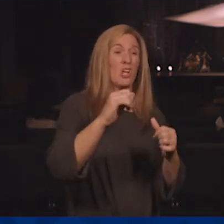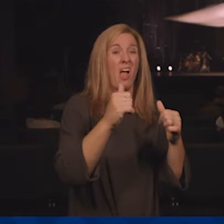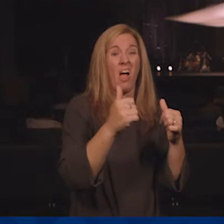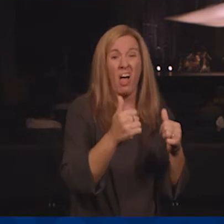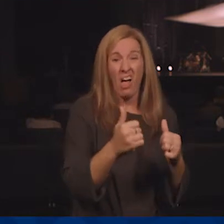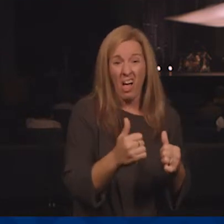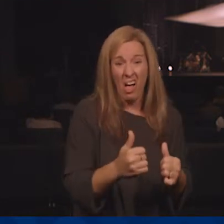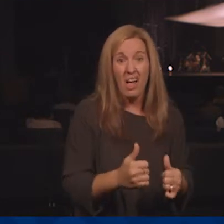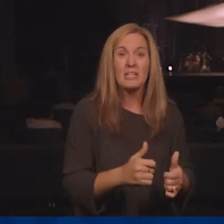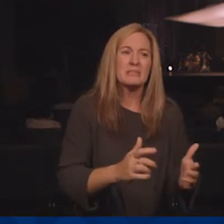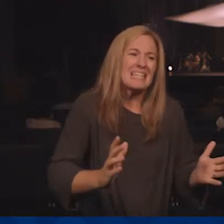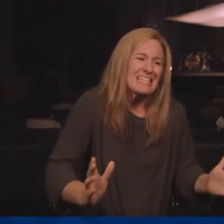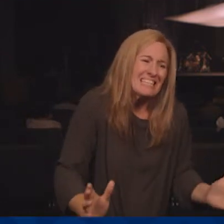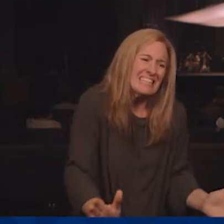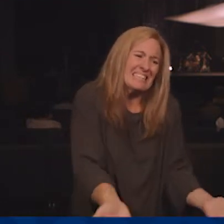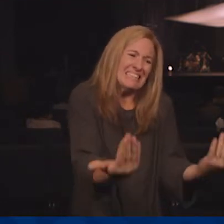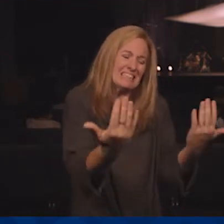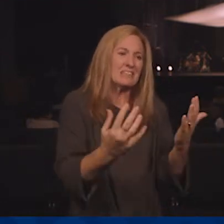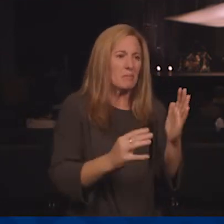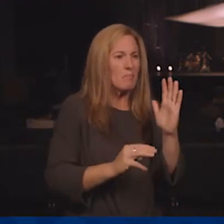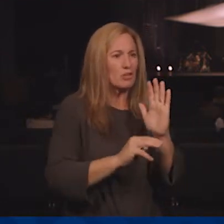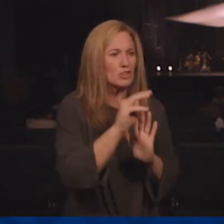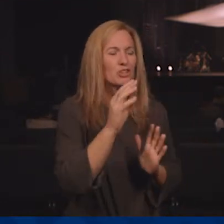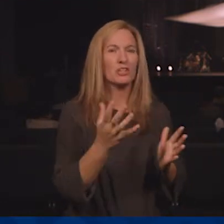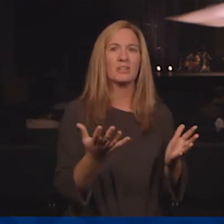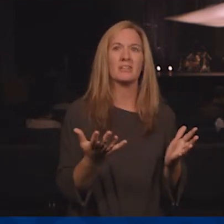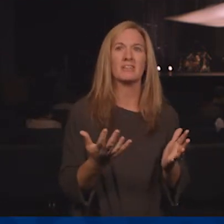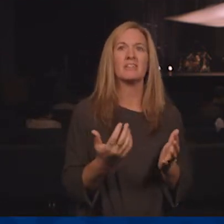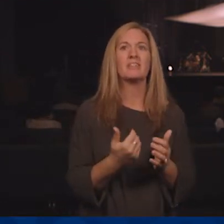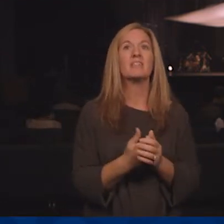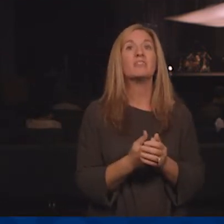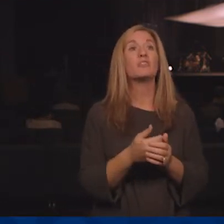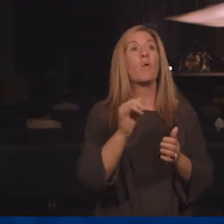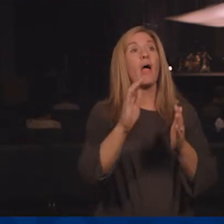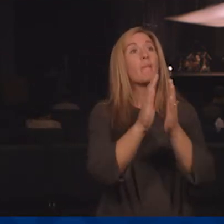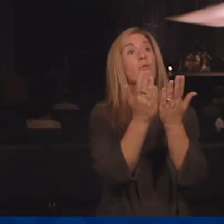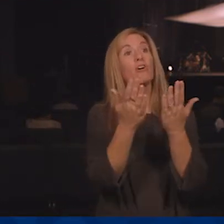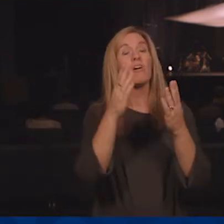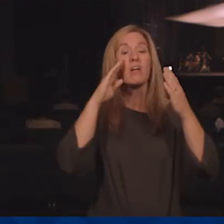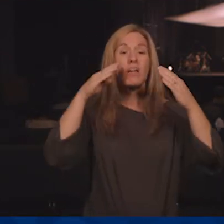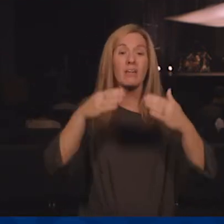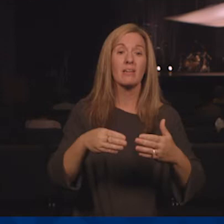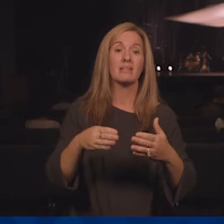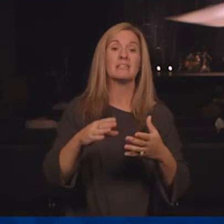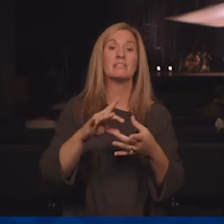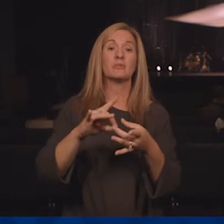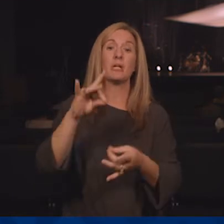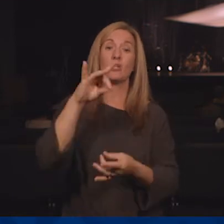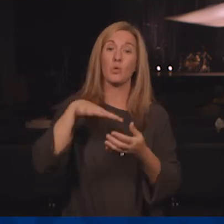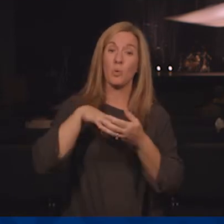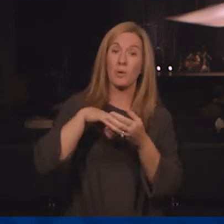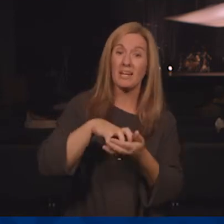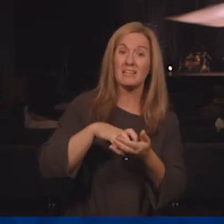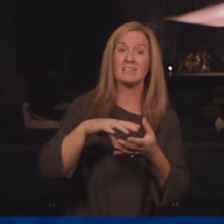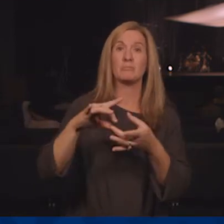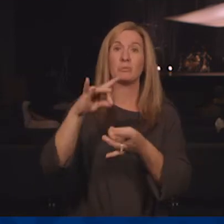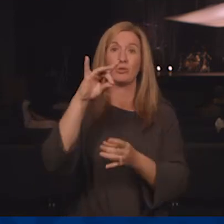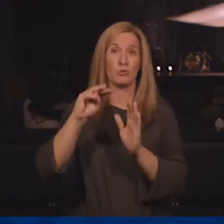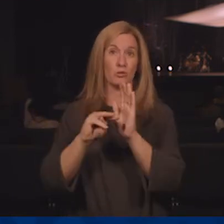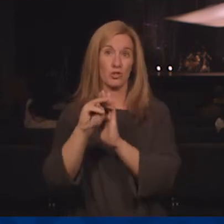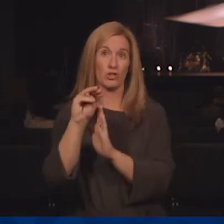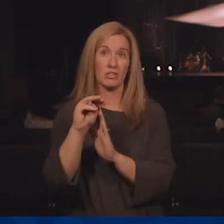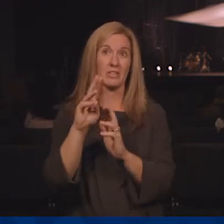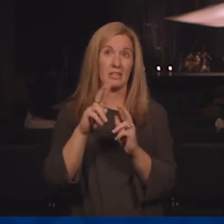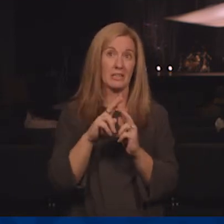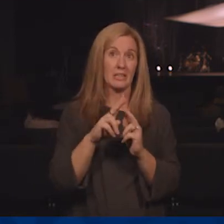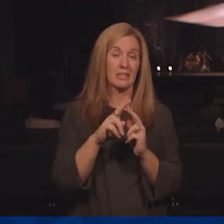become mature. So the whole context of this book has to do with spiritual weakness and spiritual maturity. Second reason that I think it's